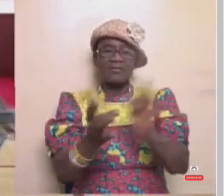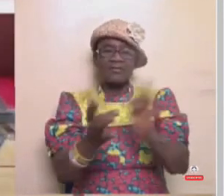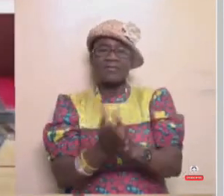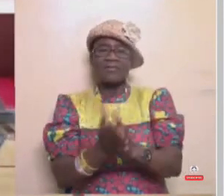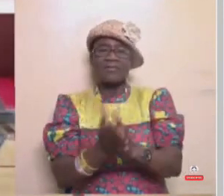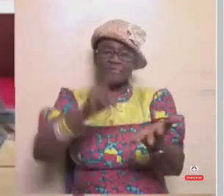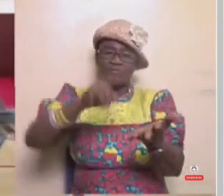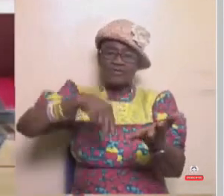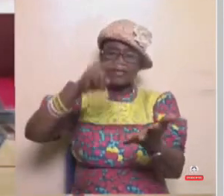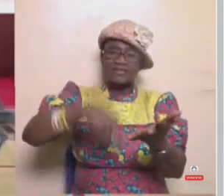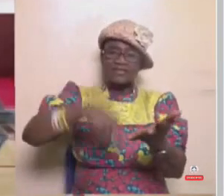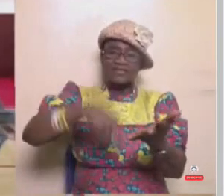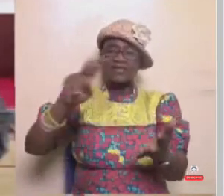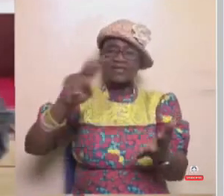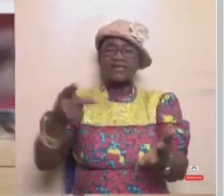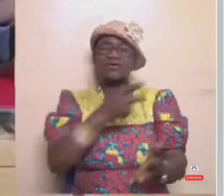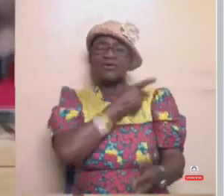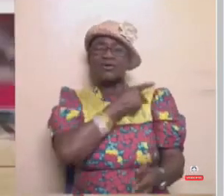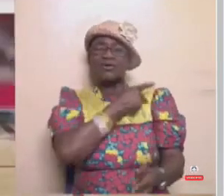read